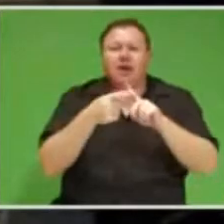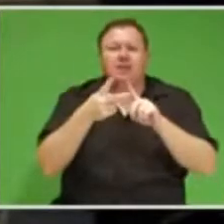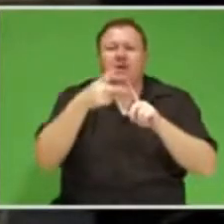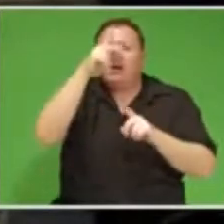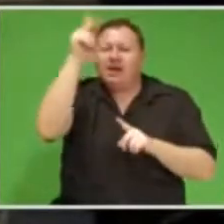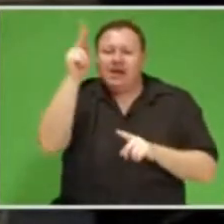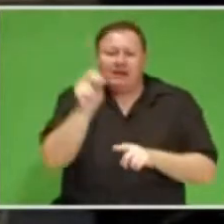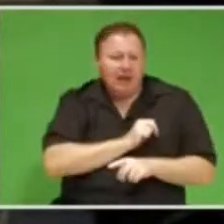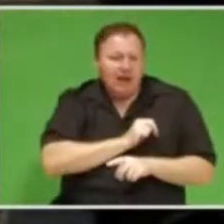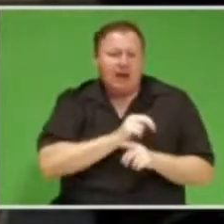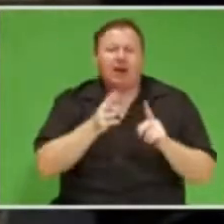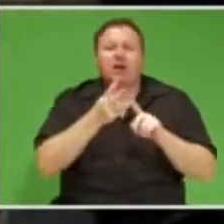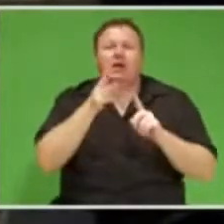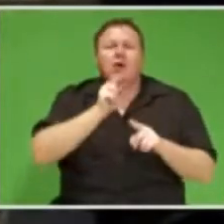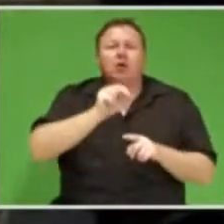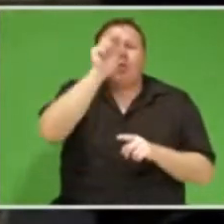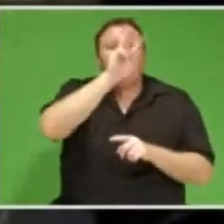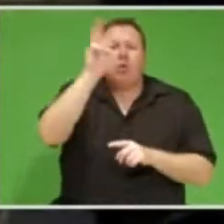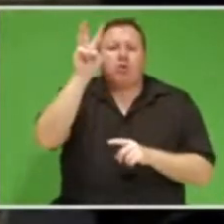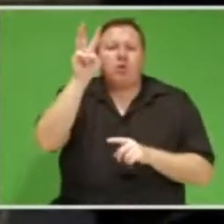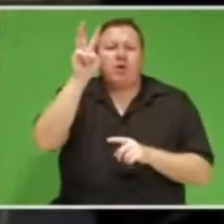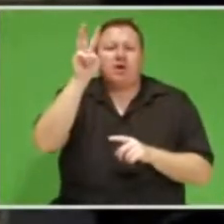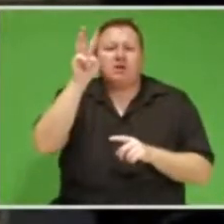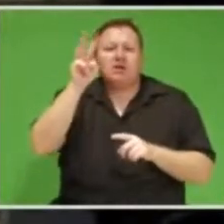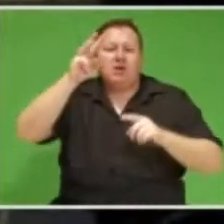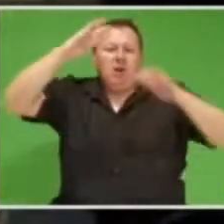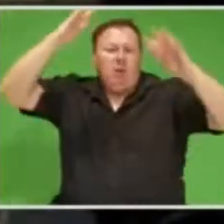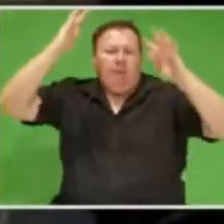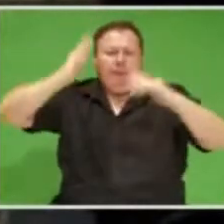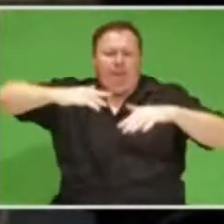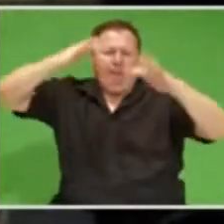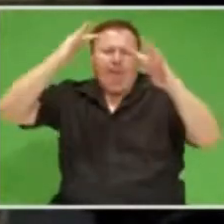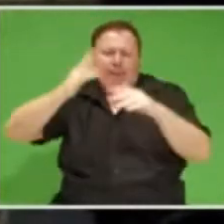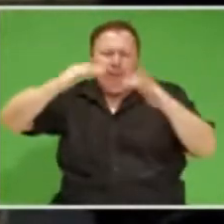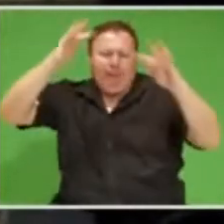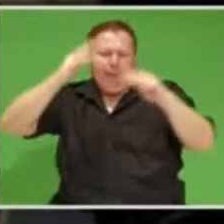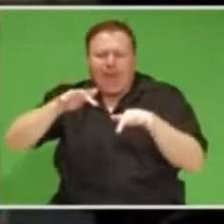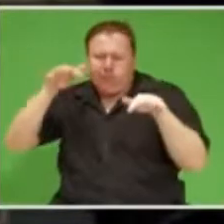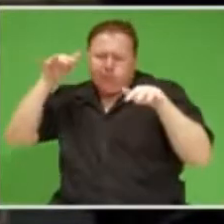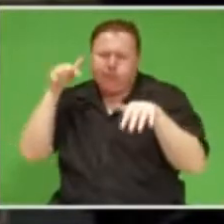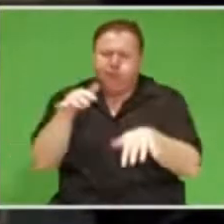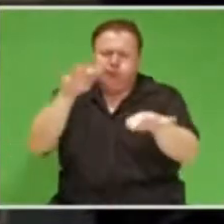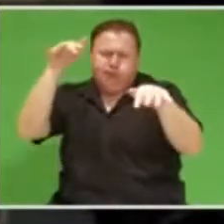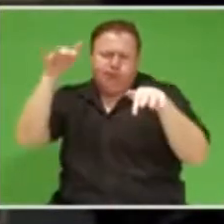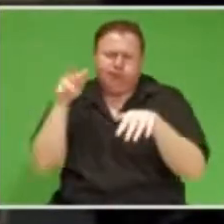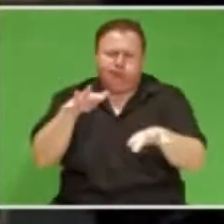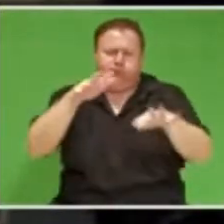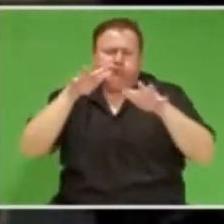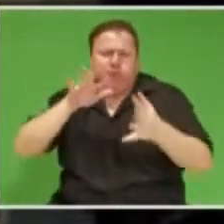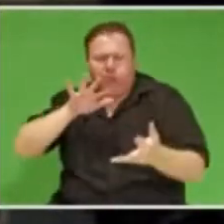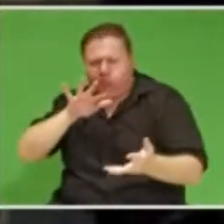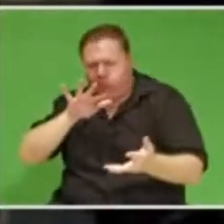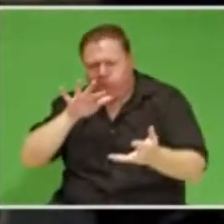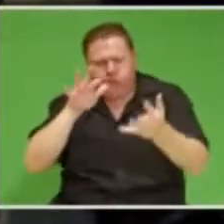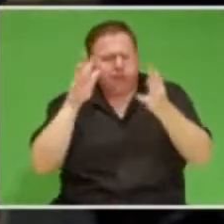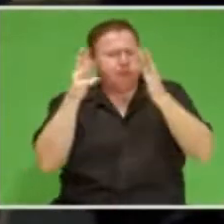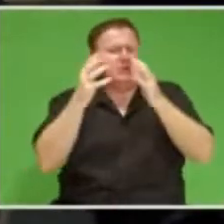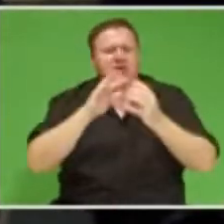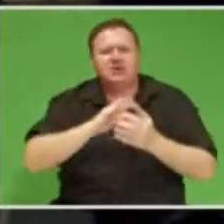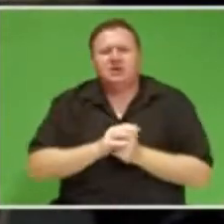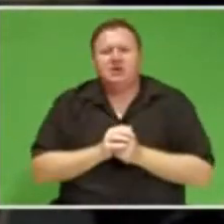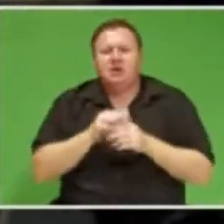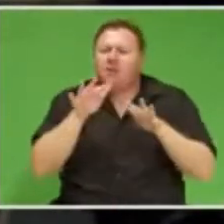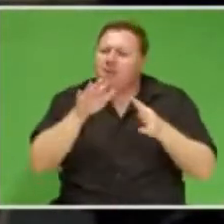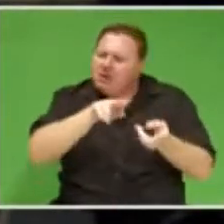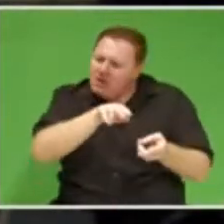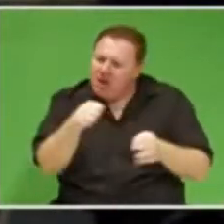KwaZulu-Natal, and Northwest were struck by catastrophic flooding that caused extensive loss of